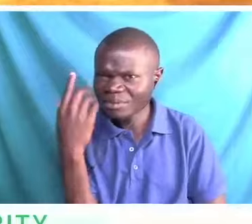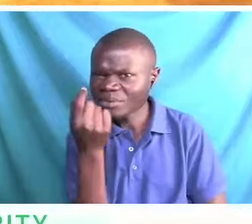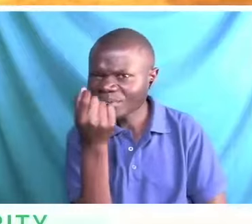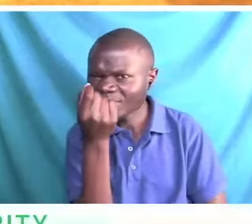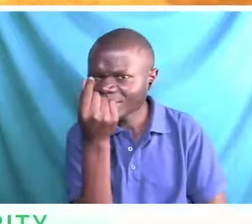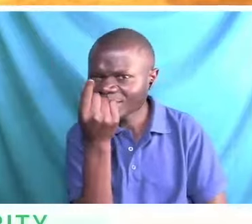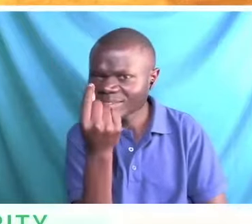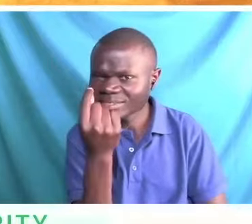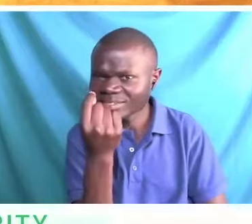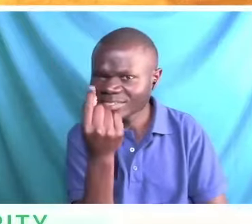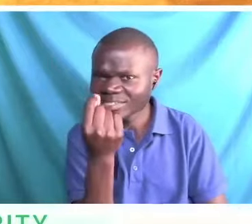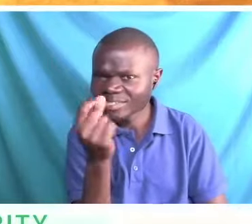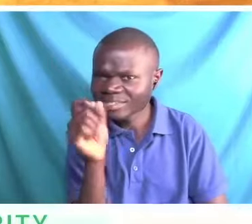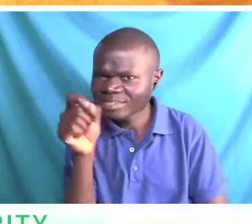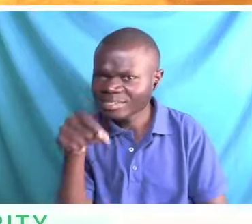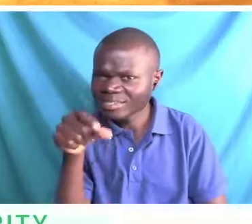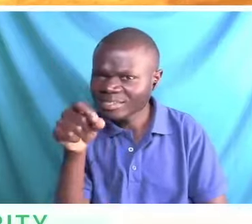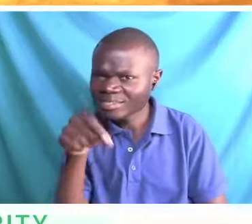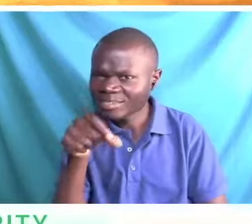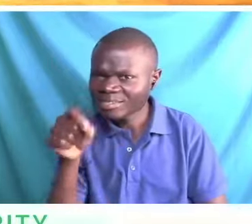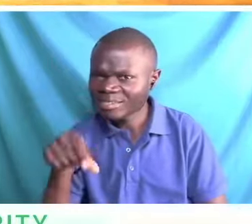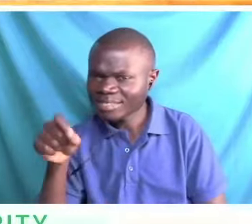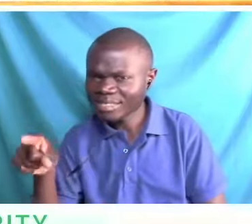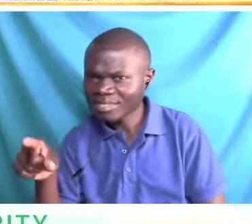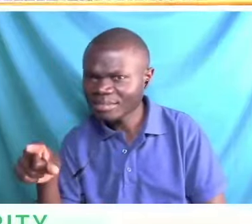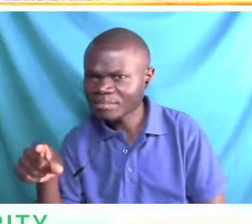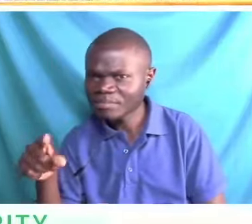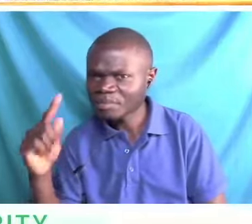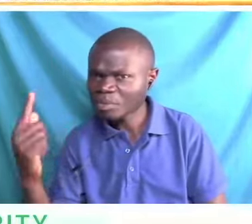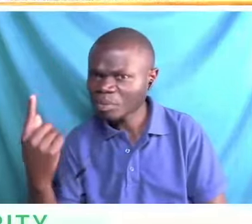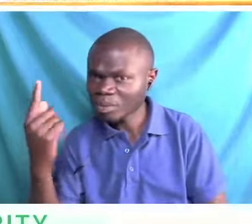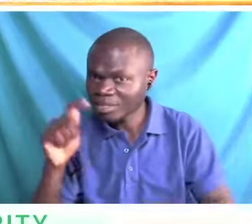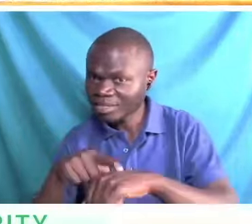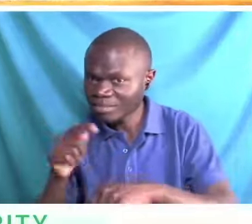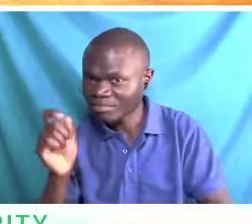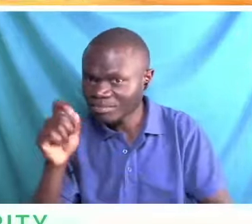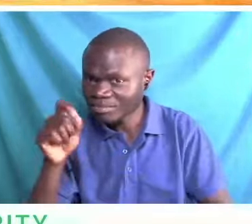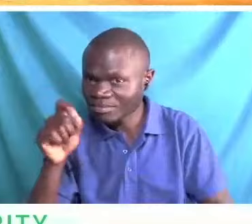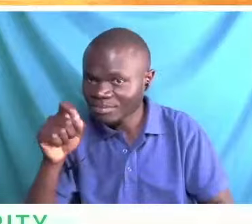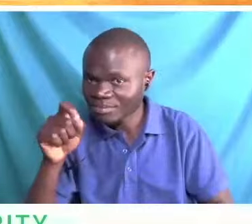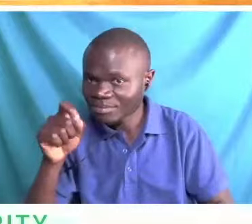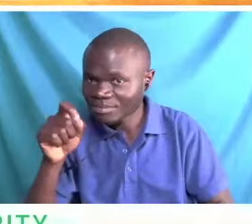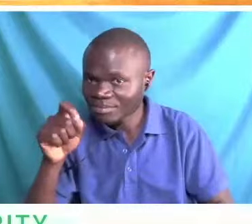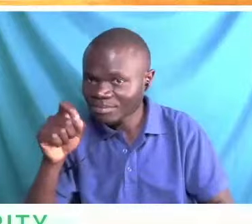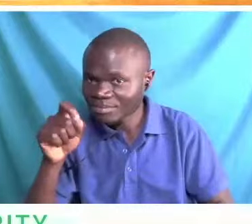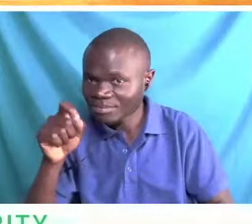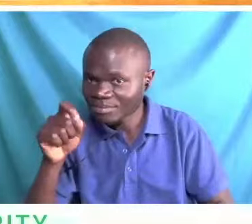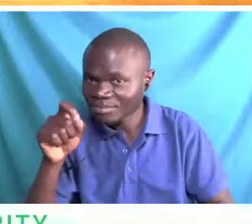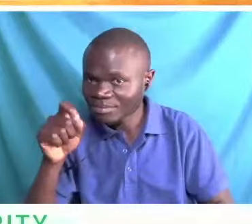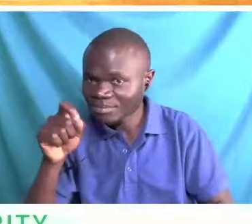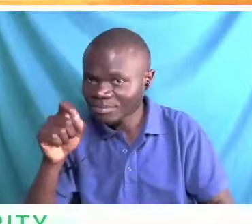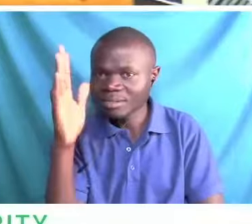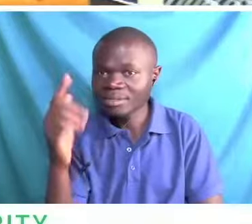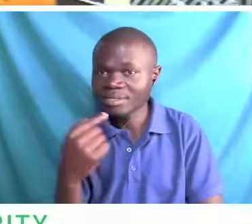This big eucalyptus tree, tall, was once a seed. And then he said,